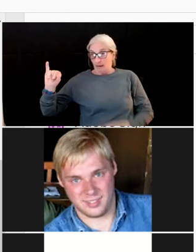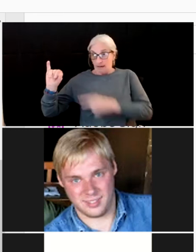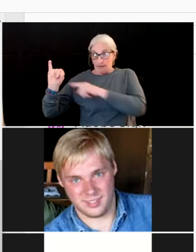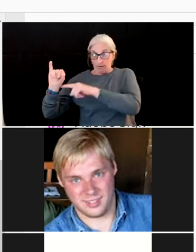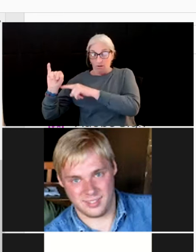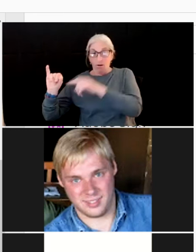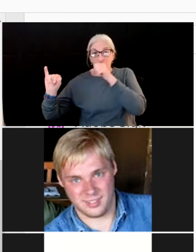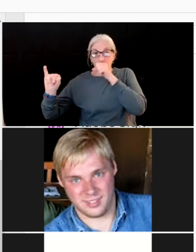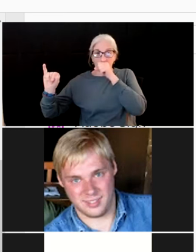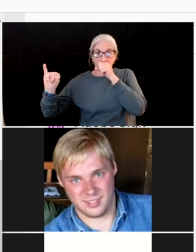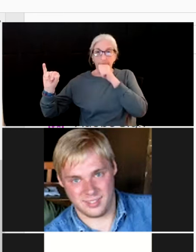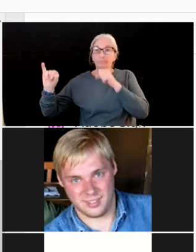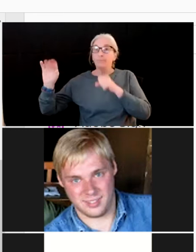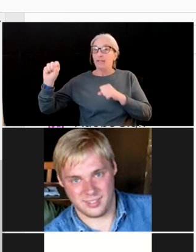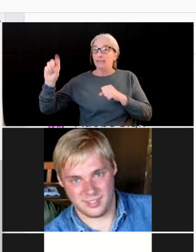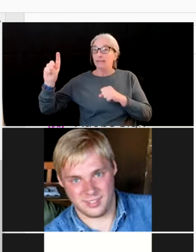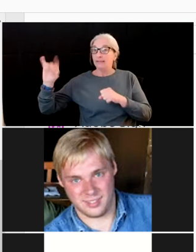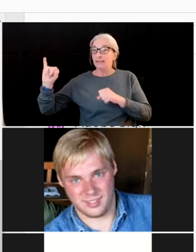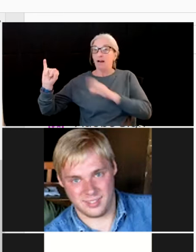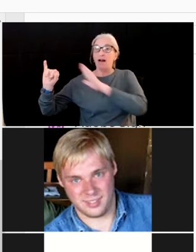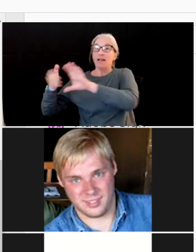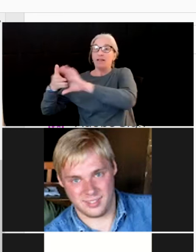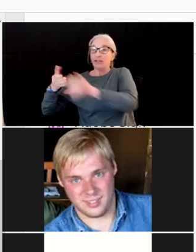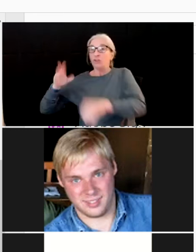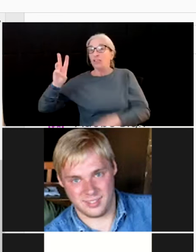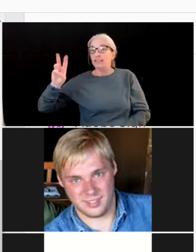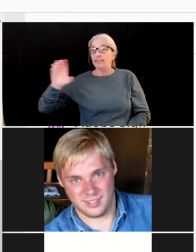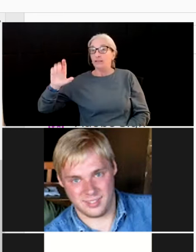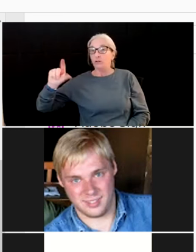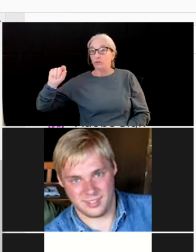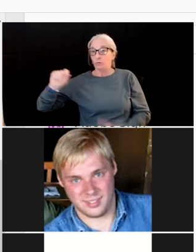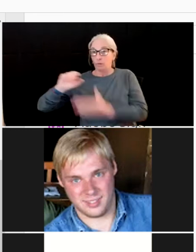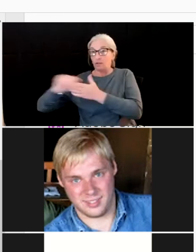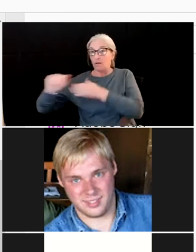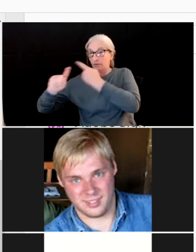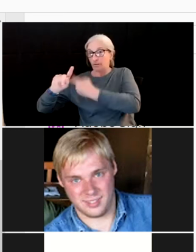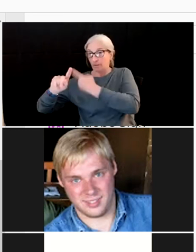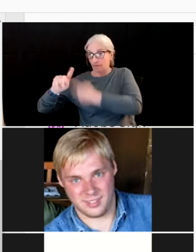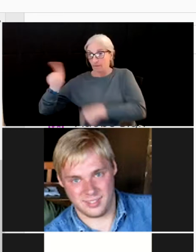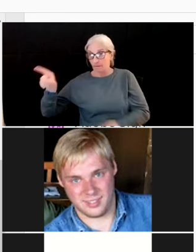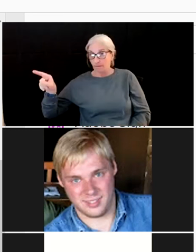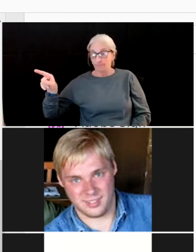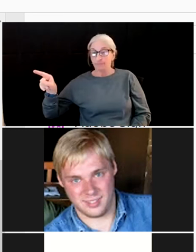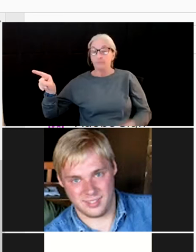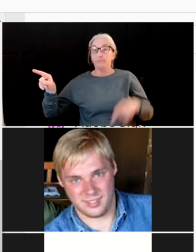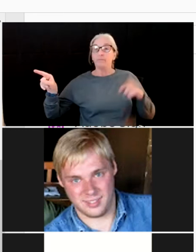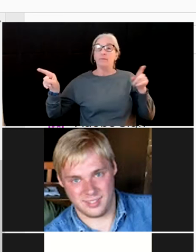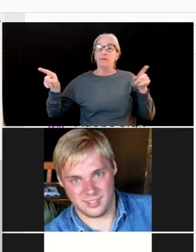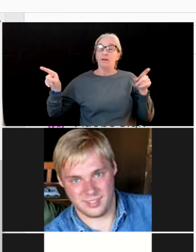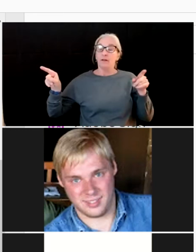the SSDI check is $620 a month. The only thing that's going to be taken off of